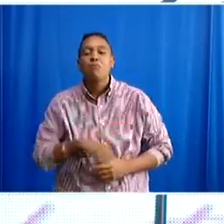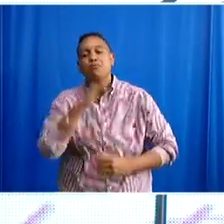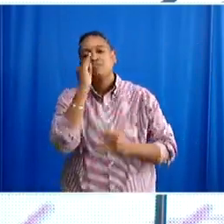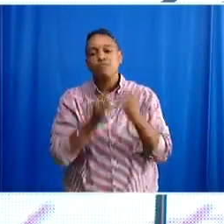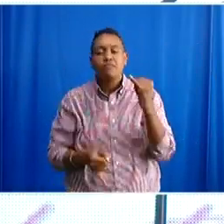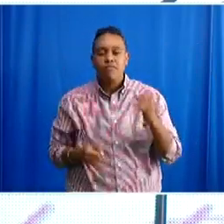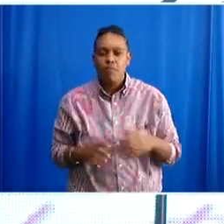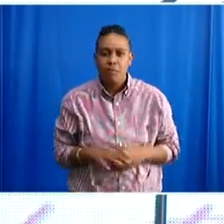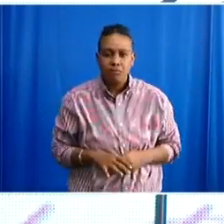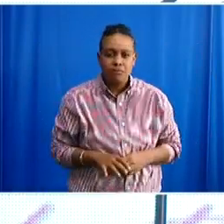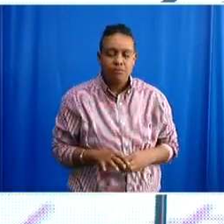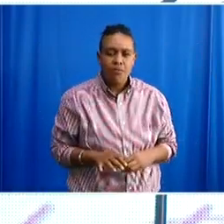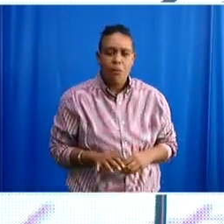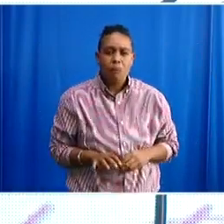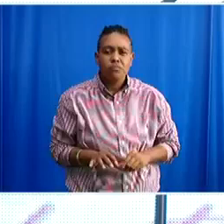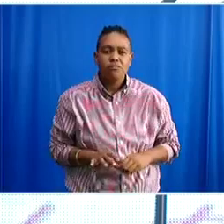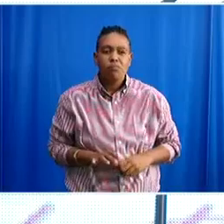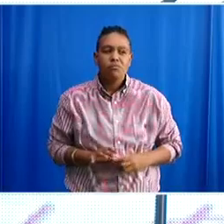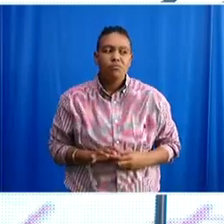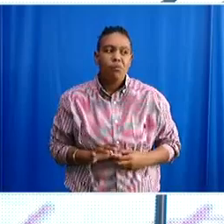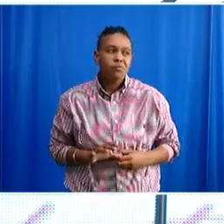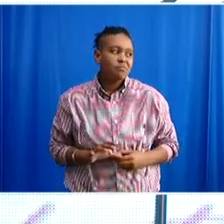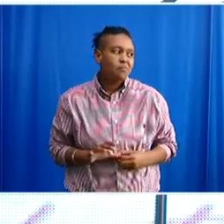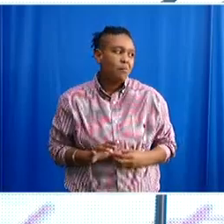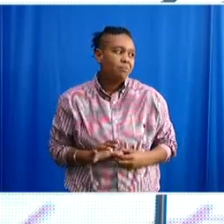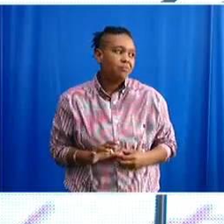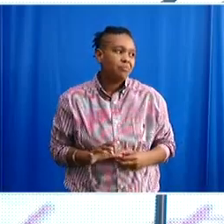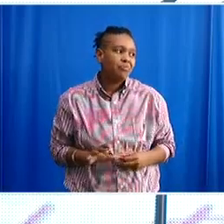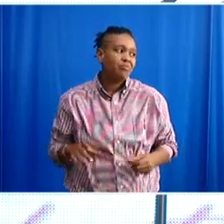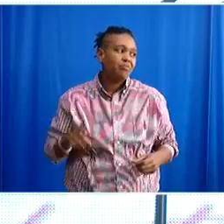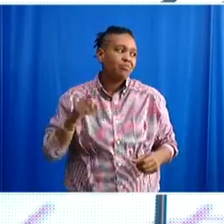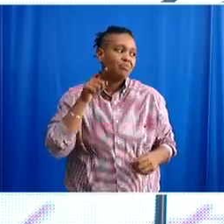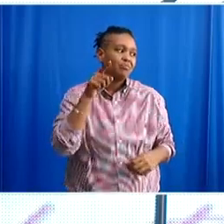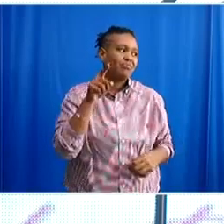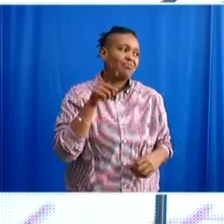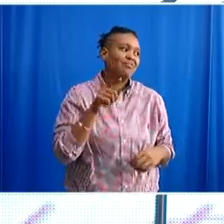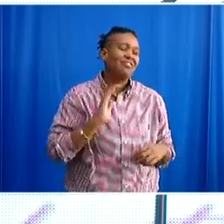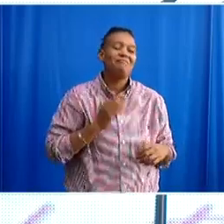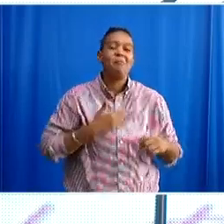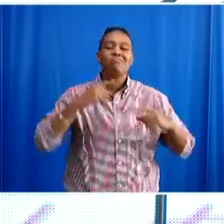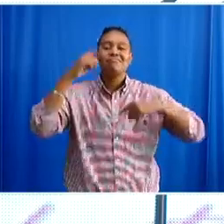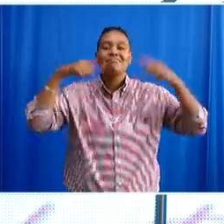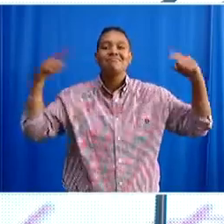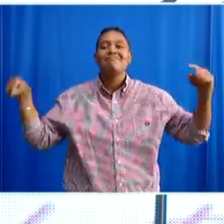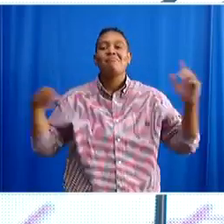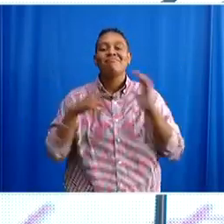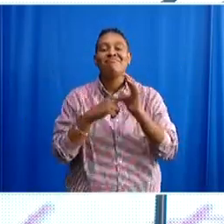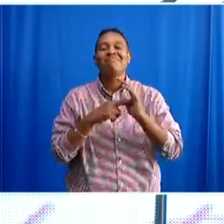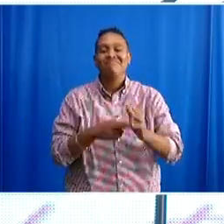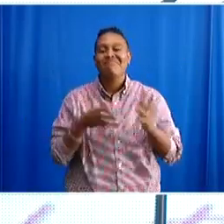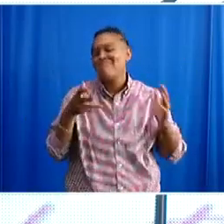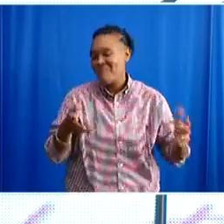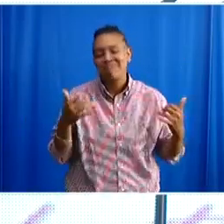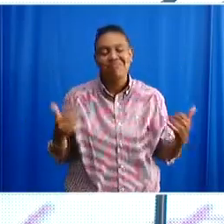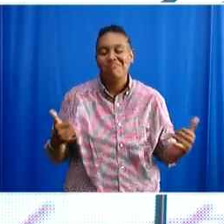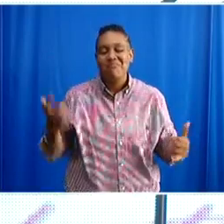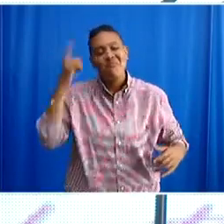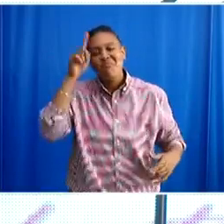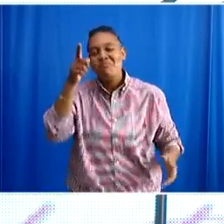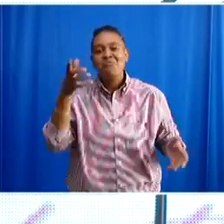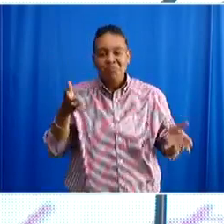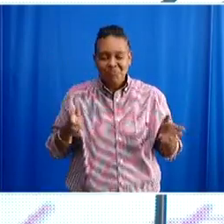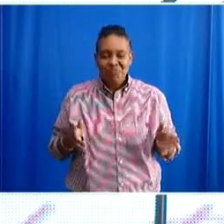Finally, to you, our various representatives here today, for your